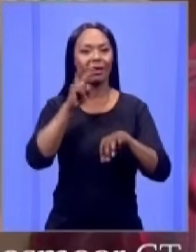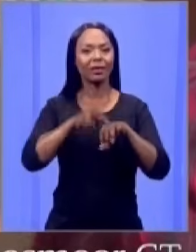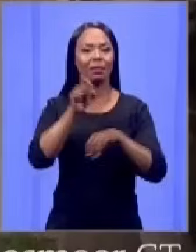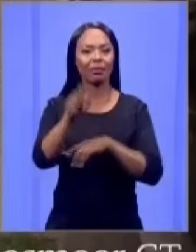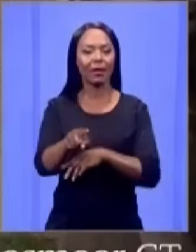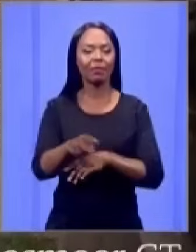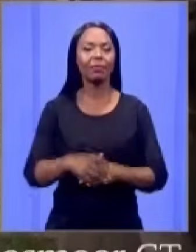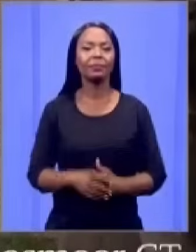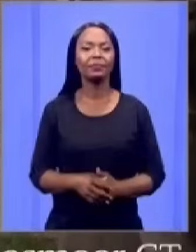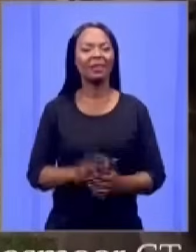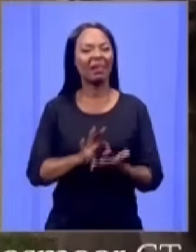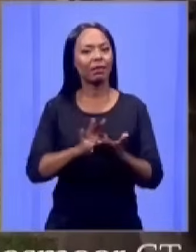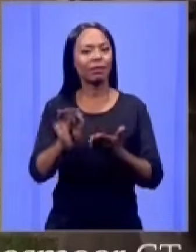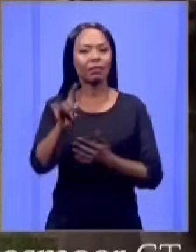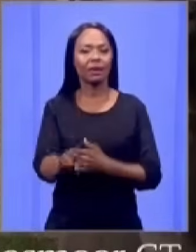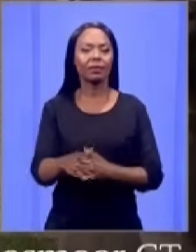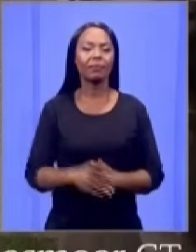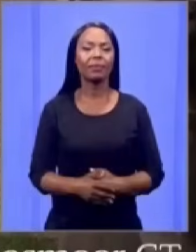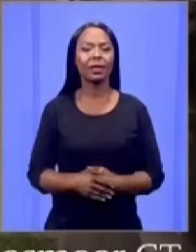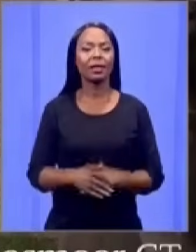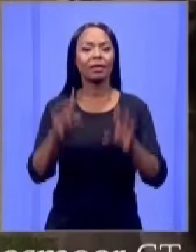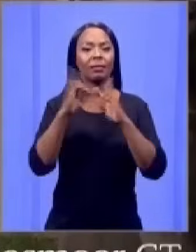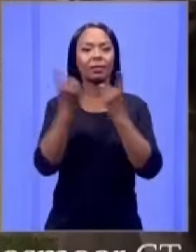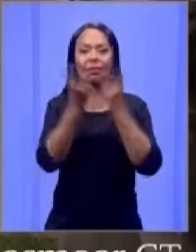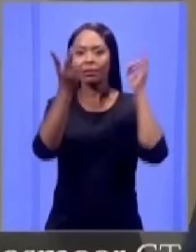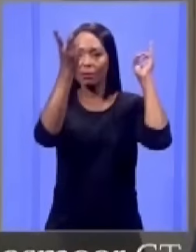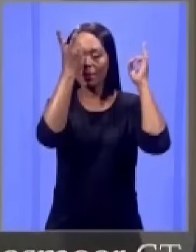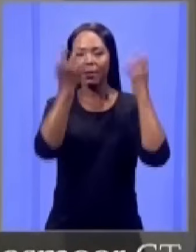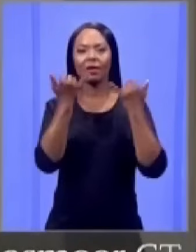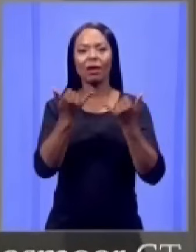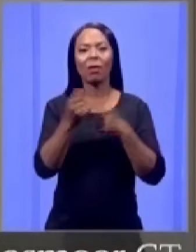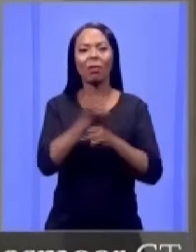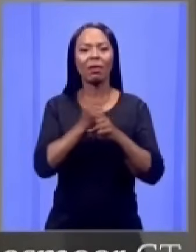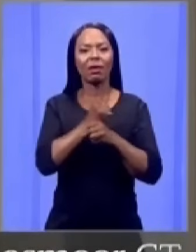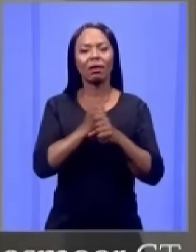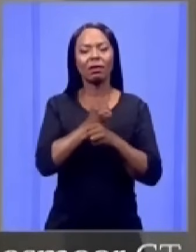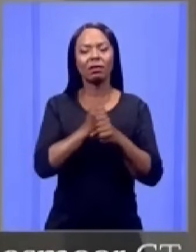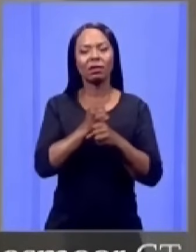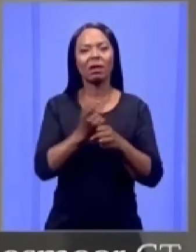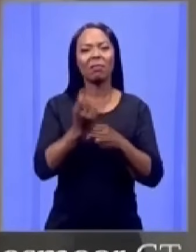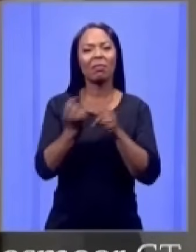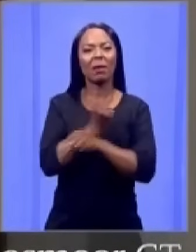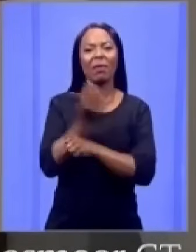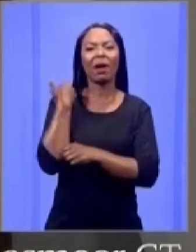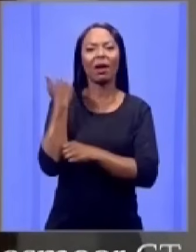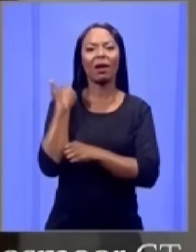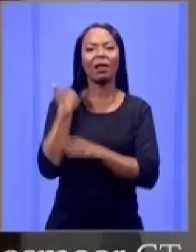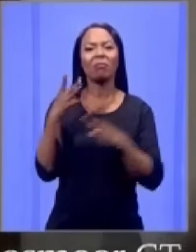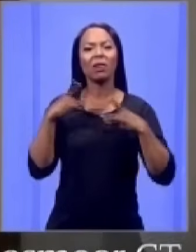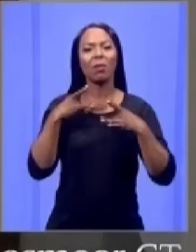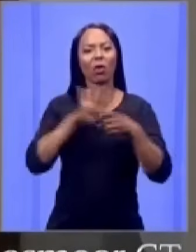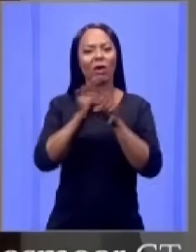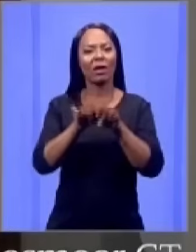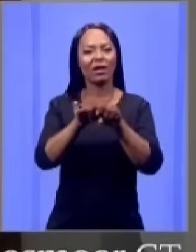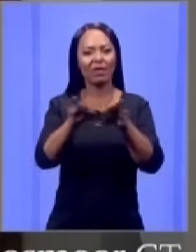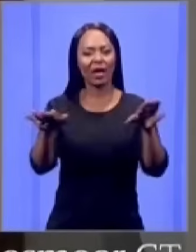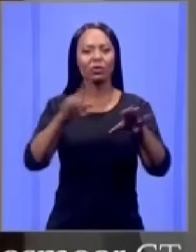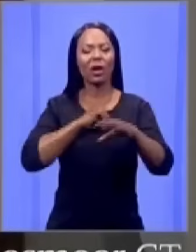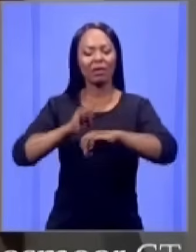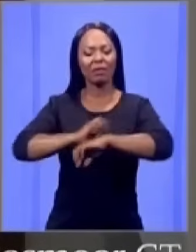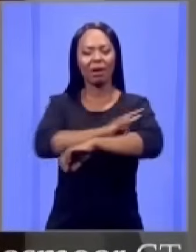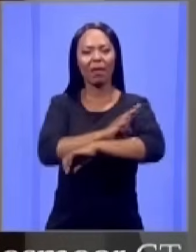without chance. Lefapha le re le sebedisa metjha ya kalafo e sebedisitsweng nakong ya sewa sa COVID-19 ka ha diphtheria e tshwaetsana